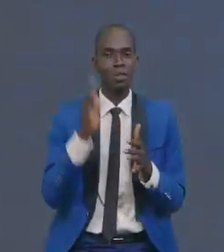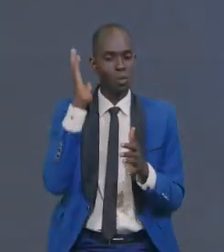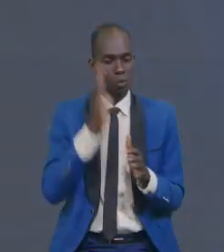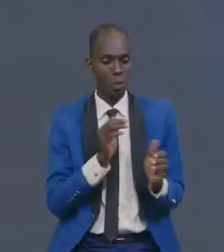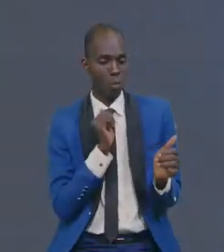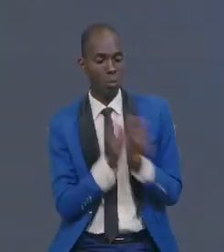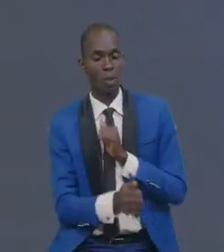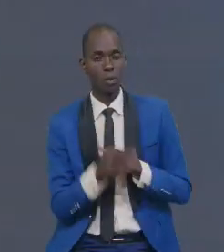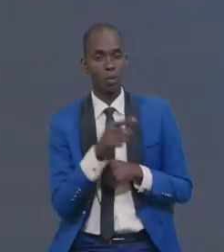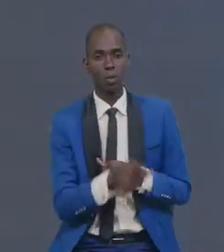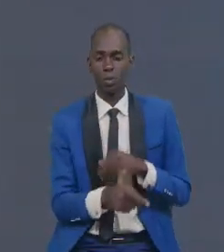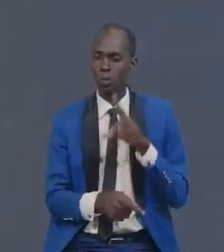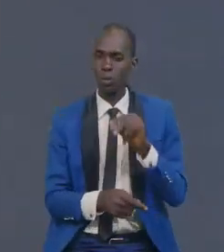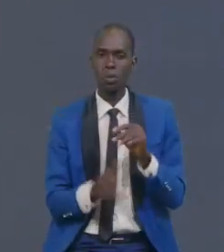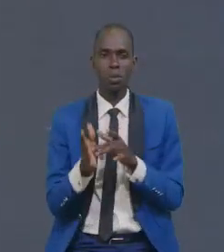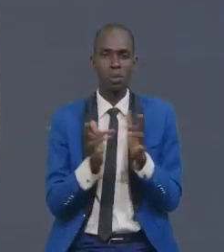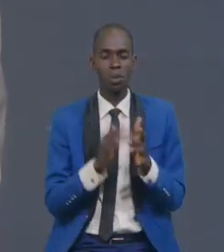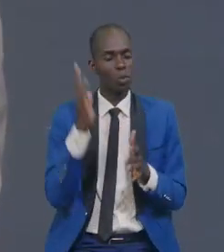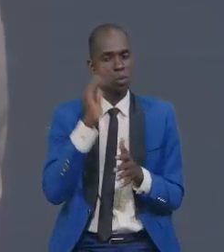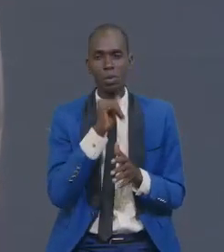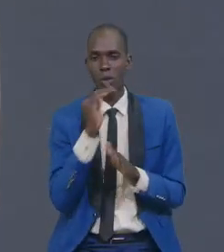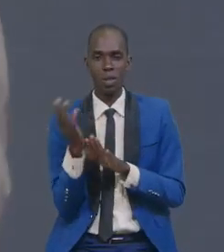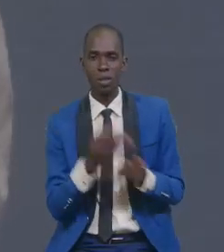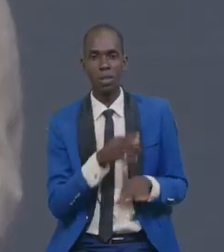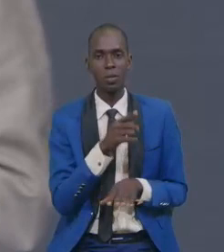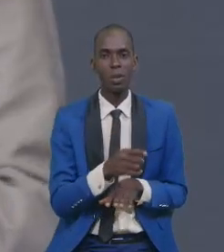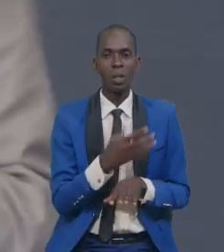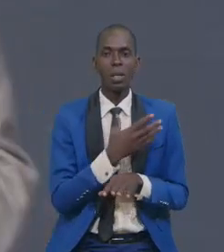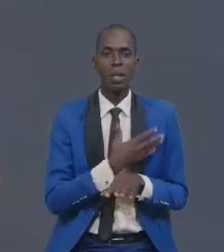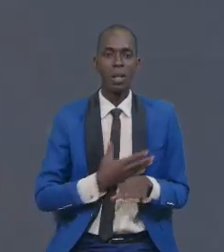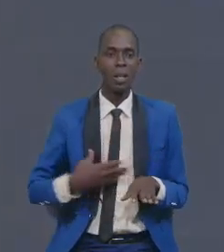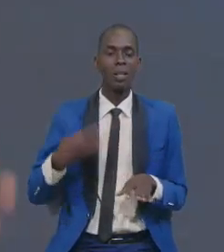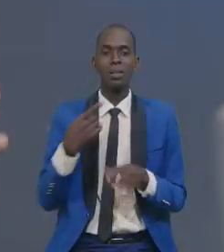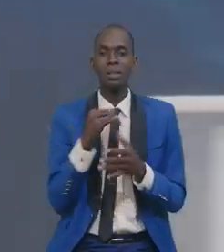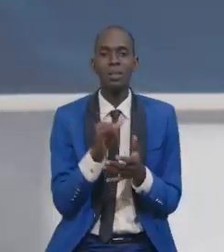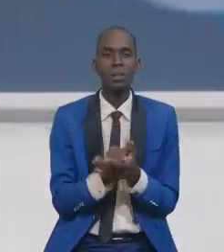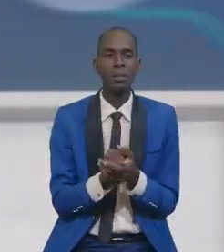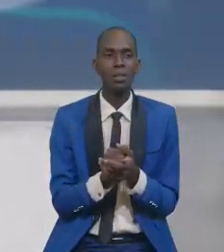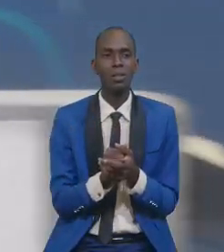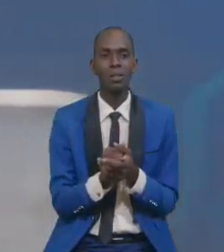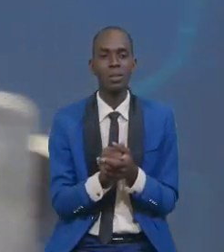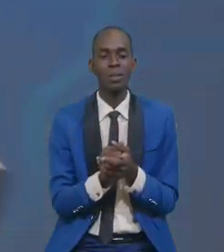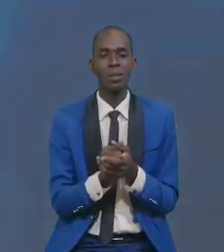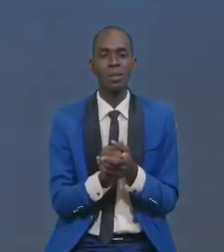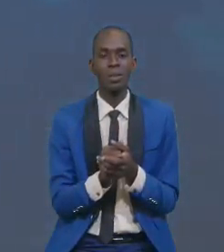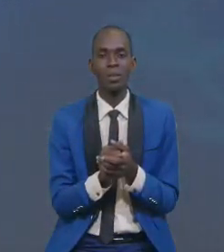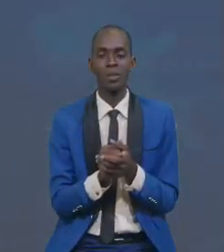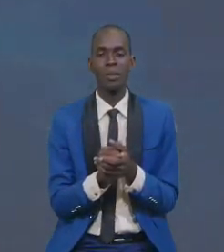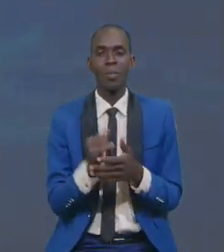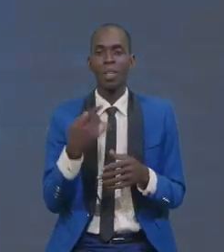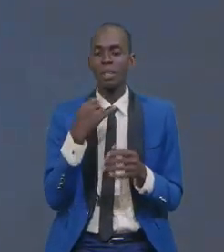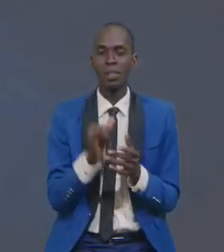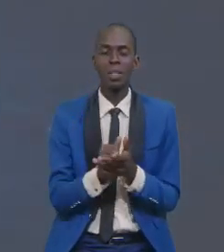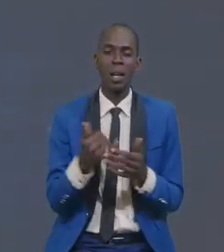by you. And so he began to call, he began to cry. He said, Son of David, have mercy on